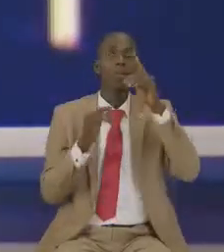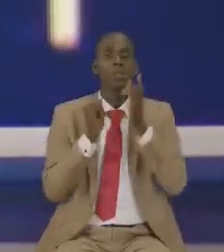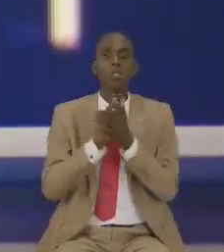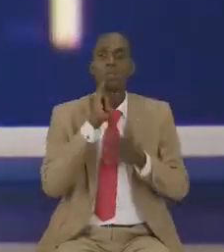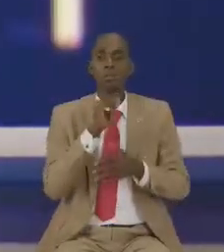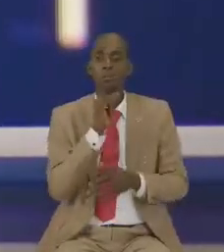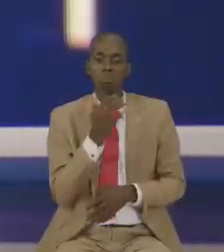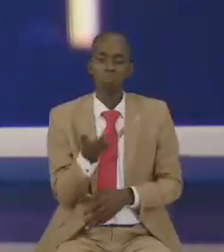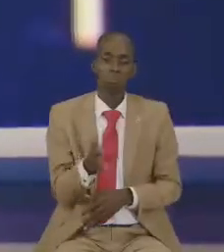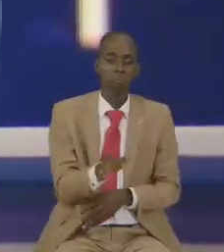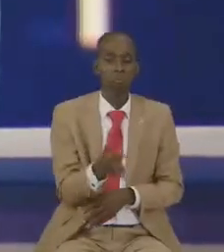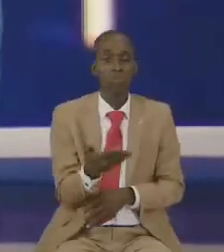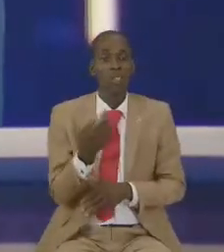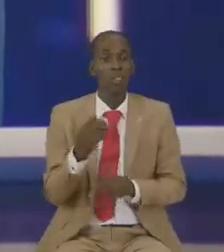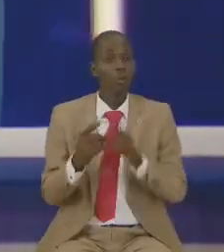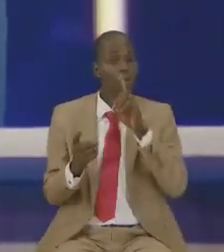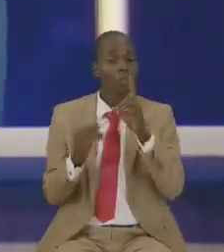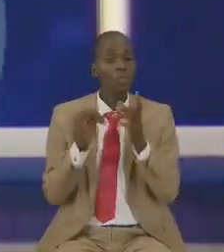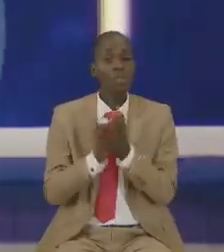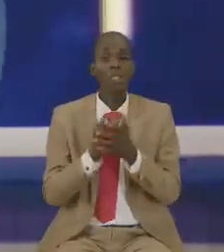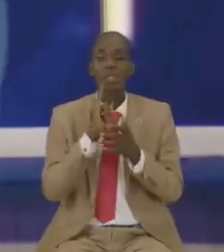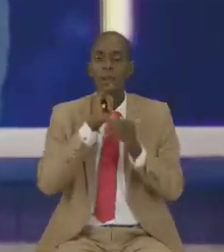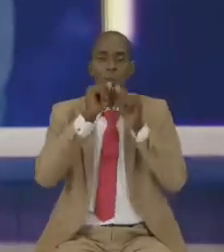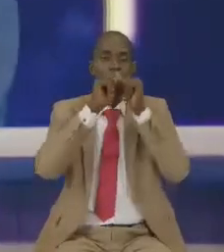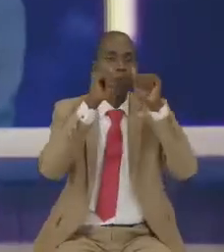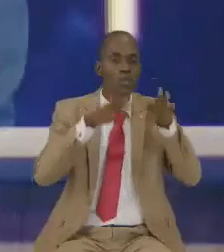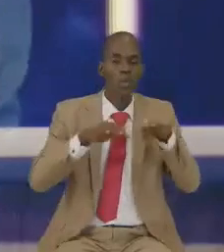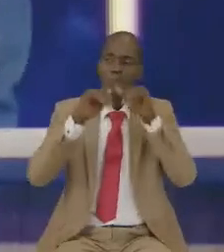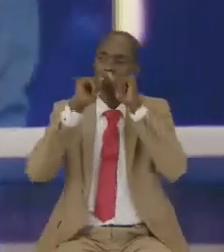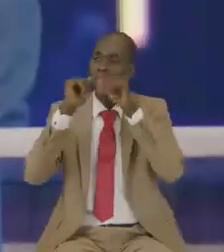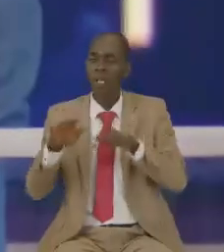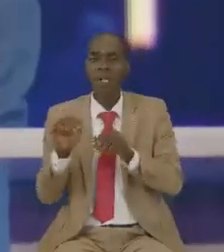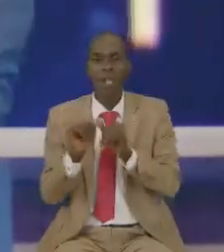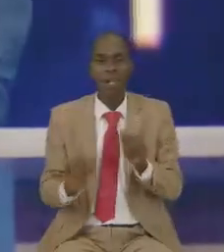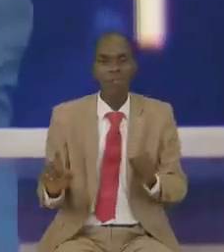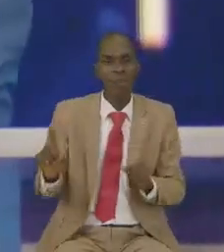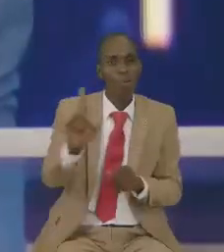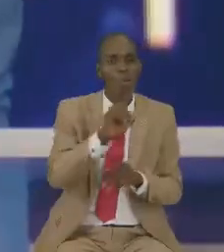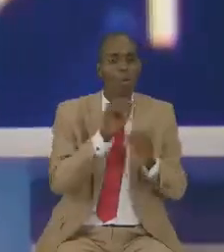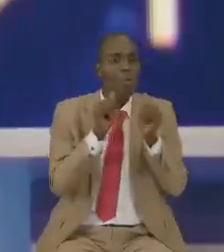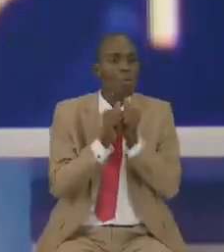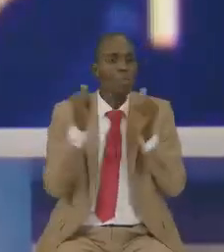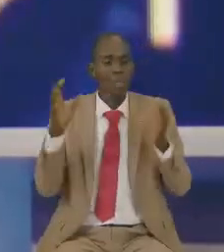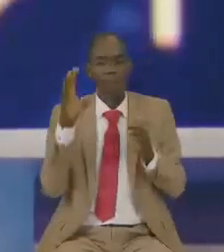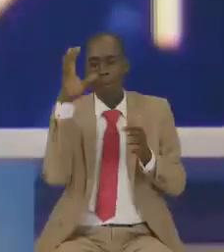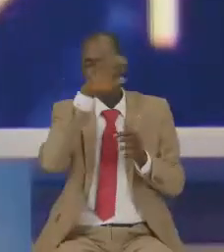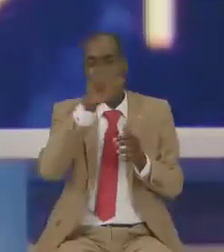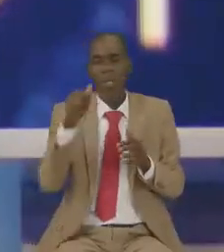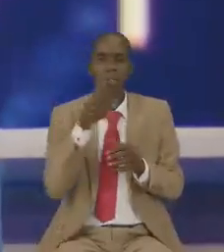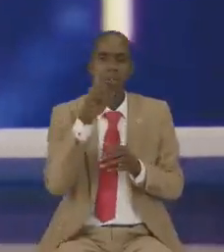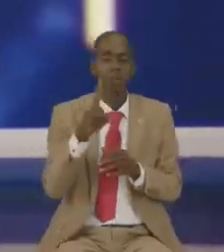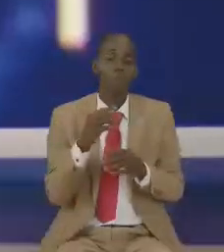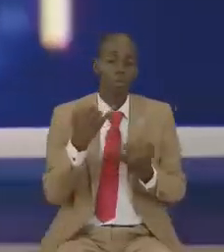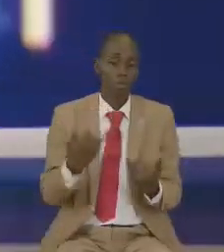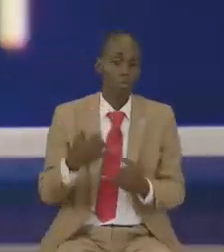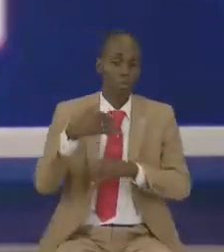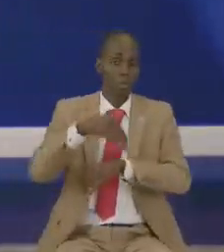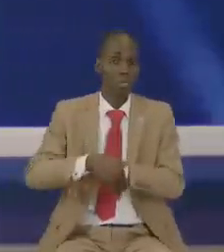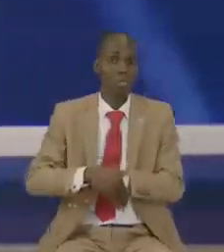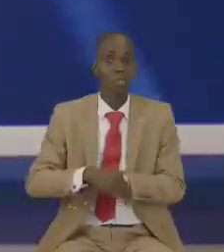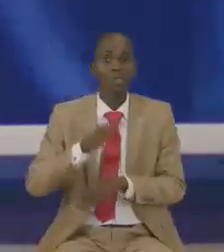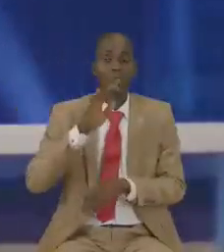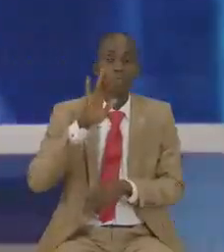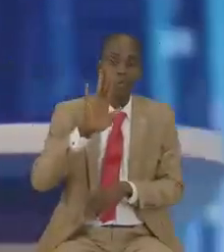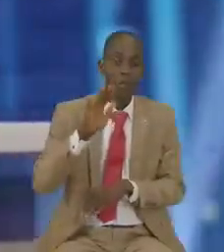the one that is blessing everyone without exception. Tonight, as